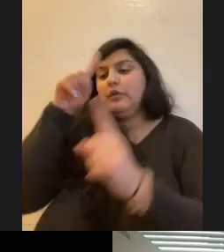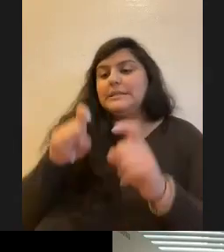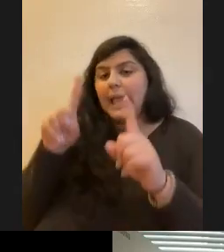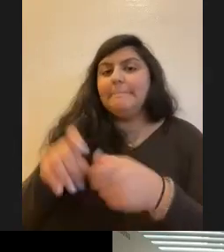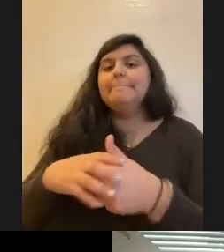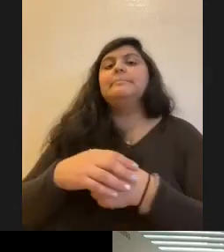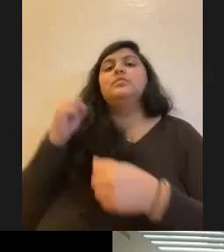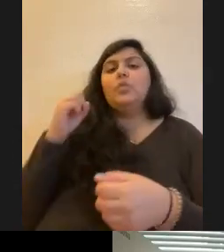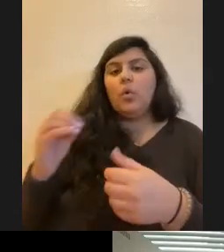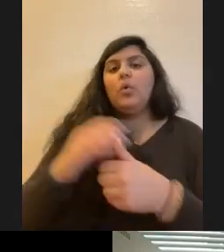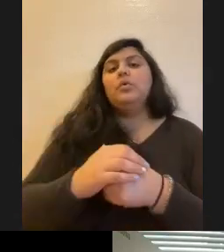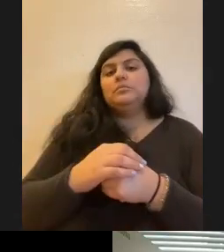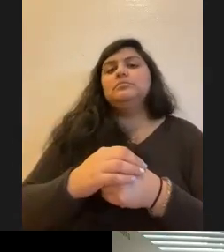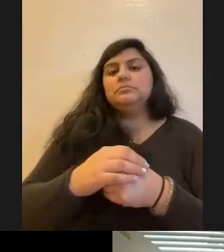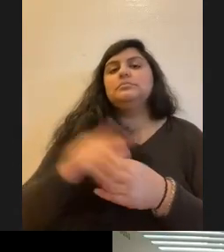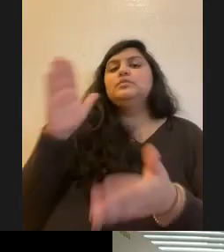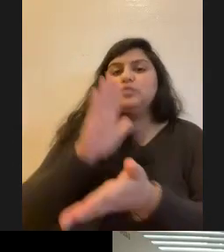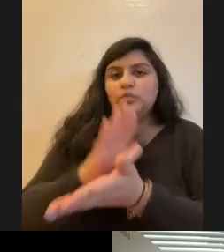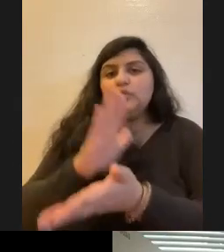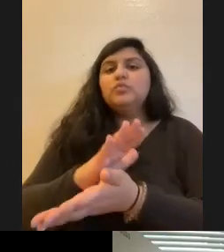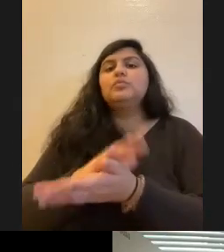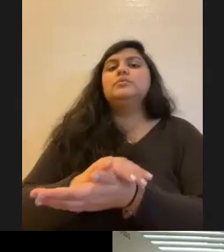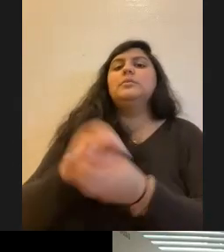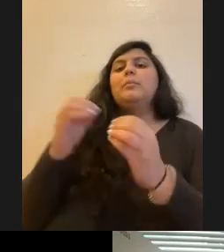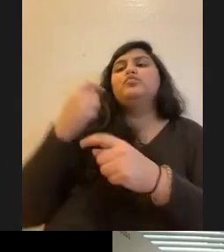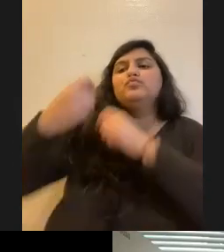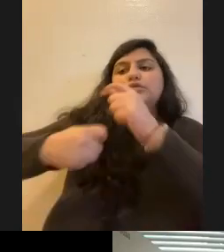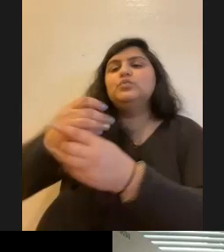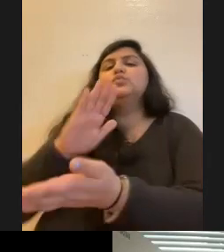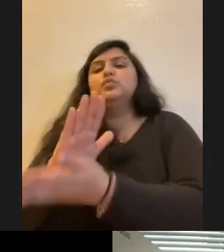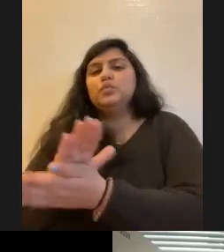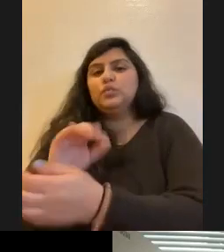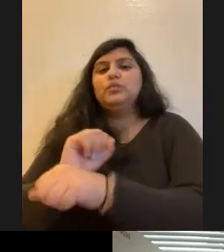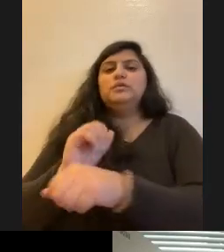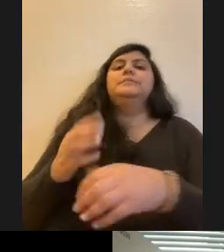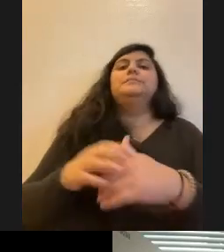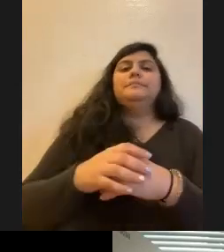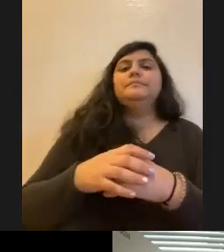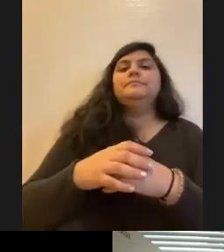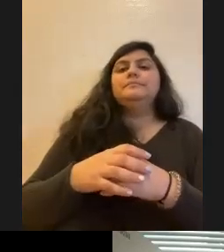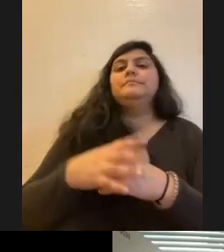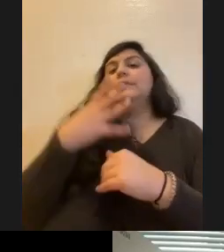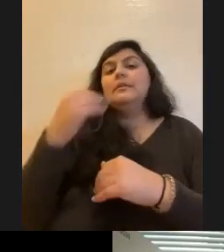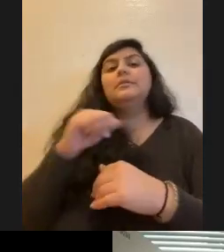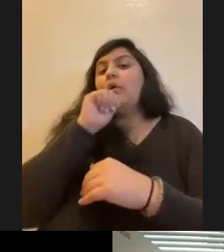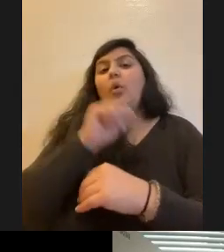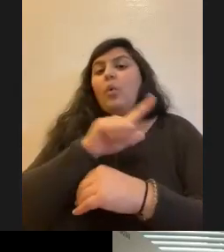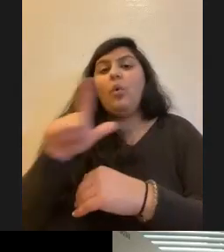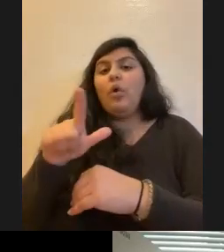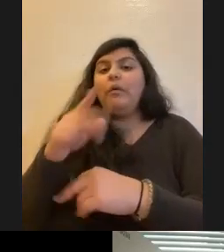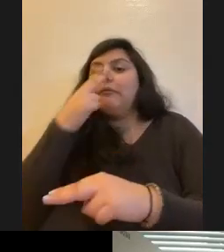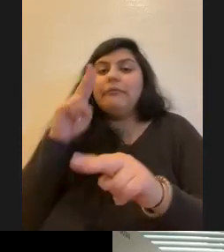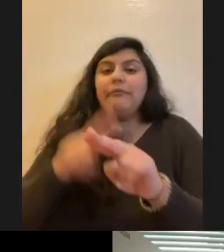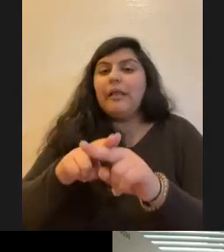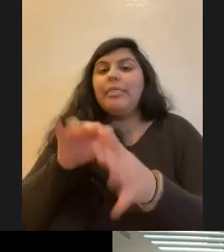So there is more traditional schoolwork in grad school, and not all of it is the fun things